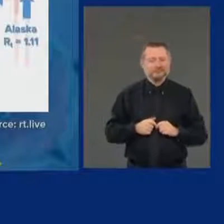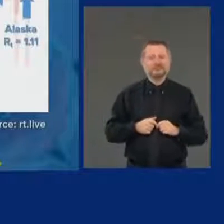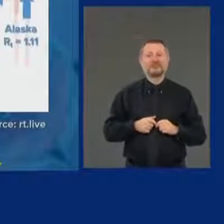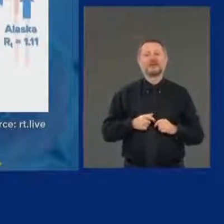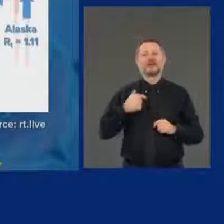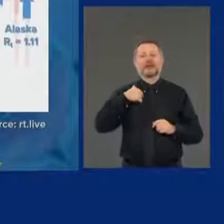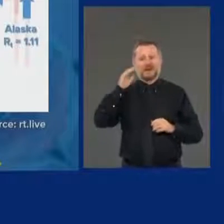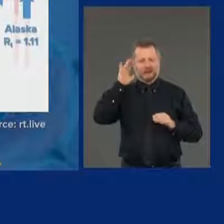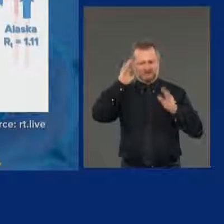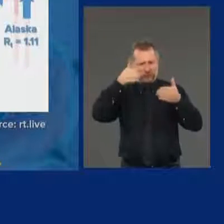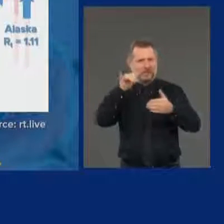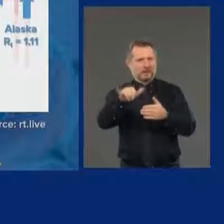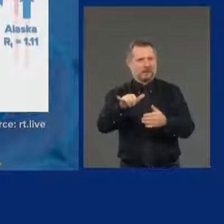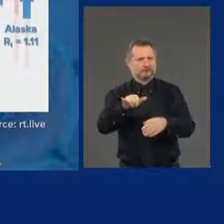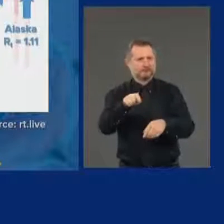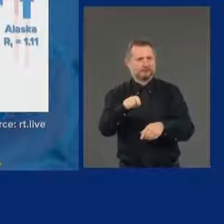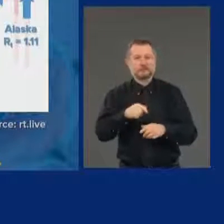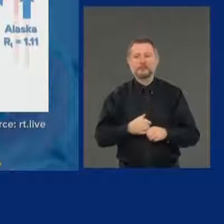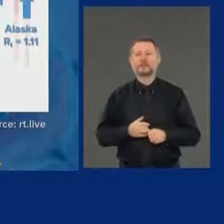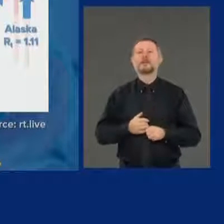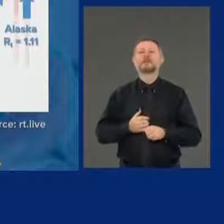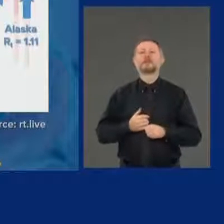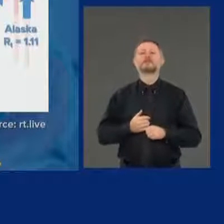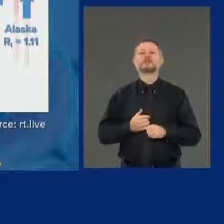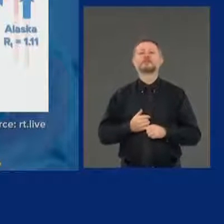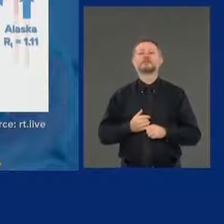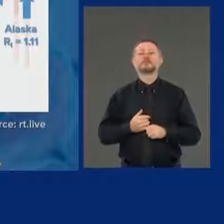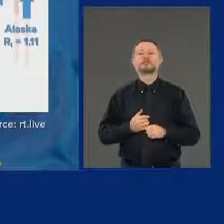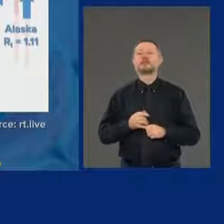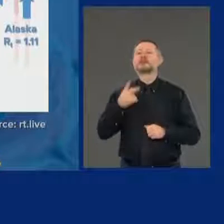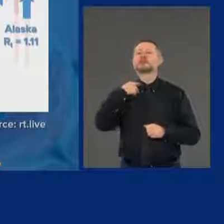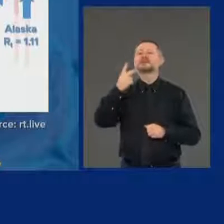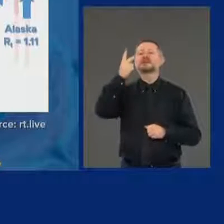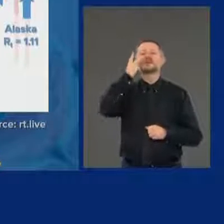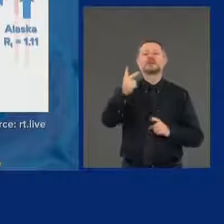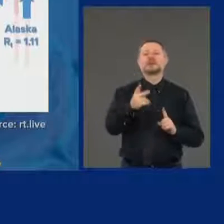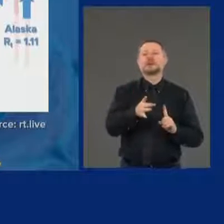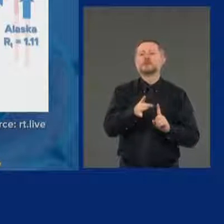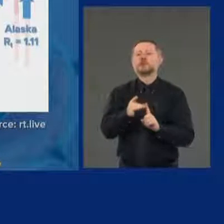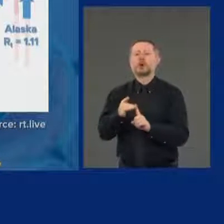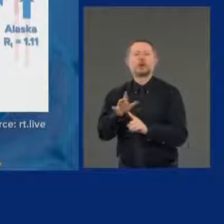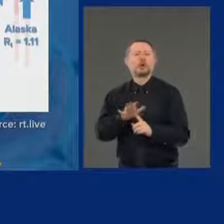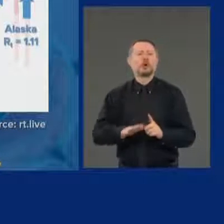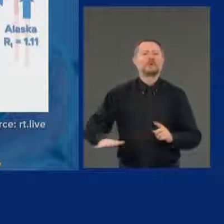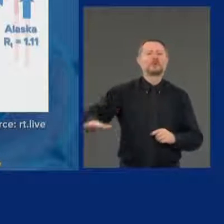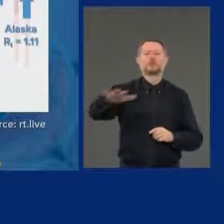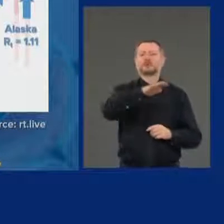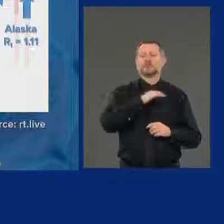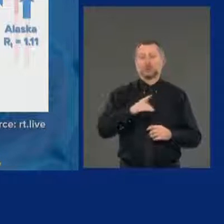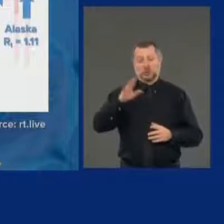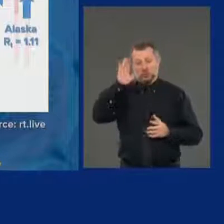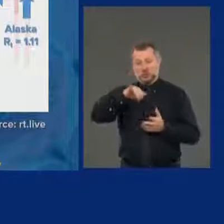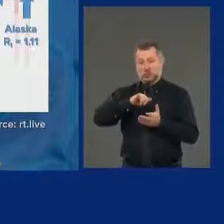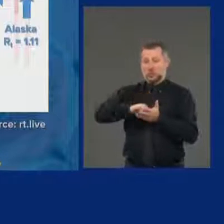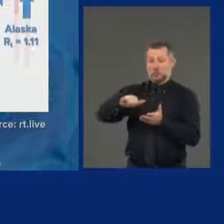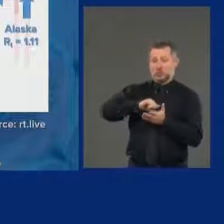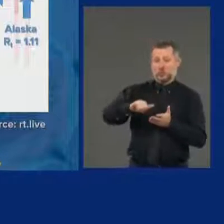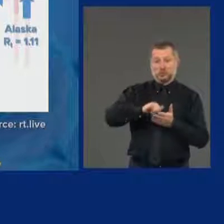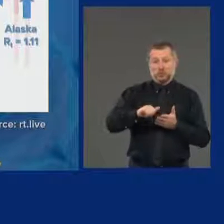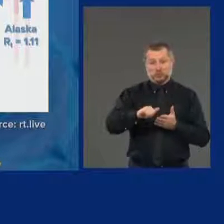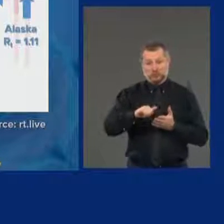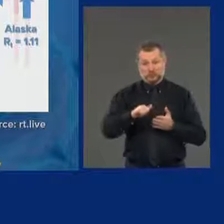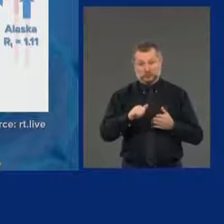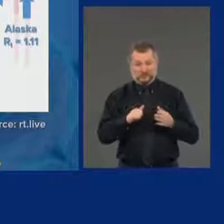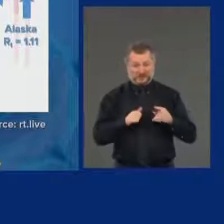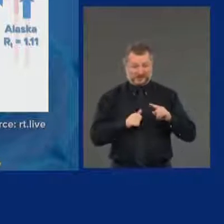focused on. You look at the rate of transmission, New York, first dot,